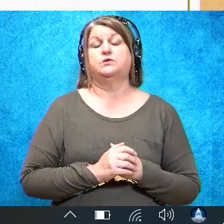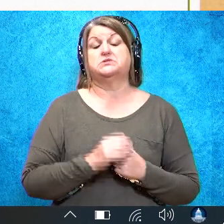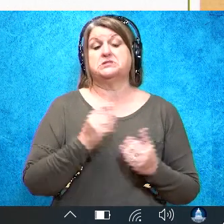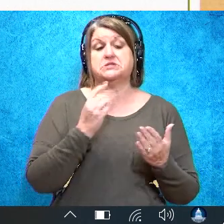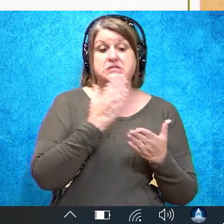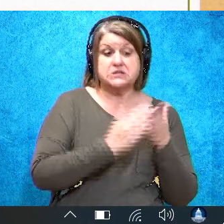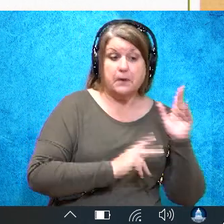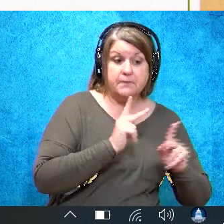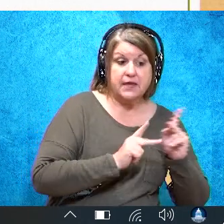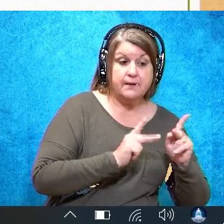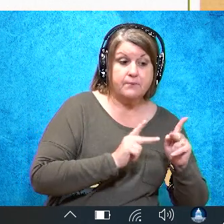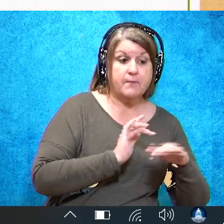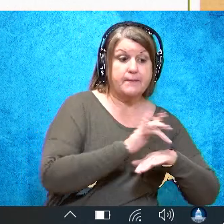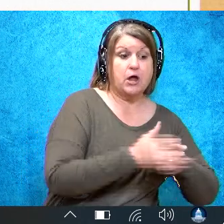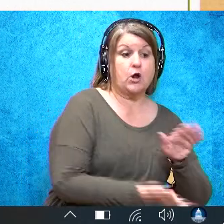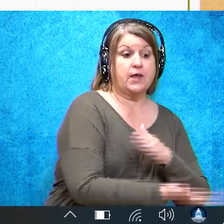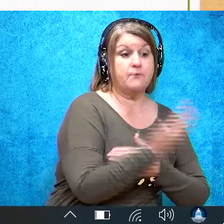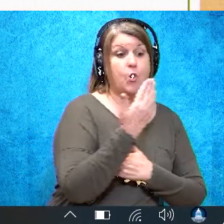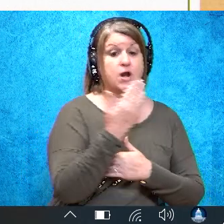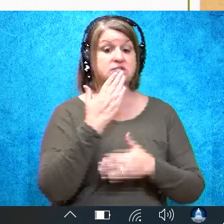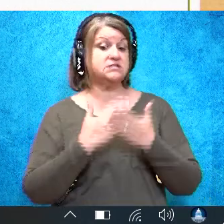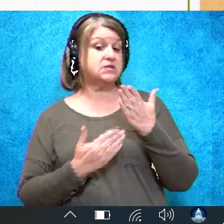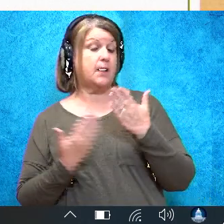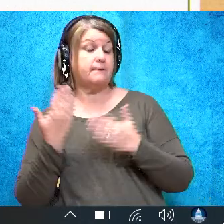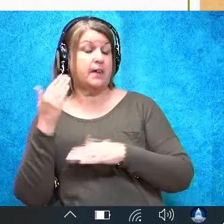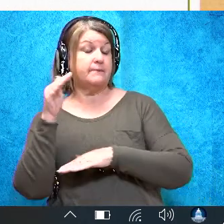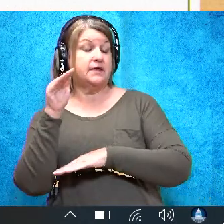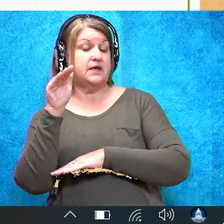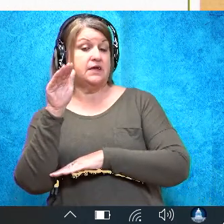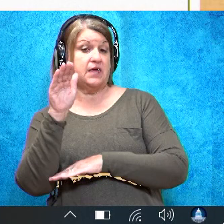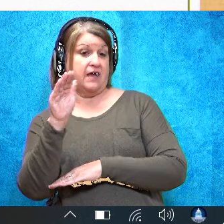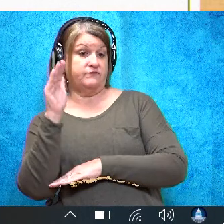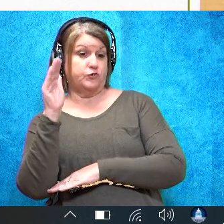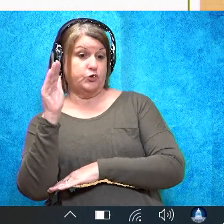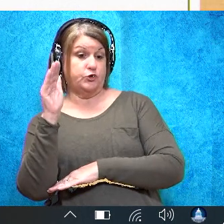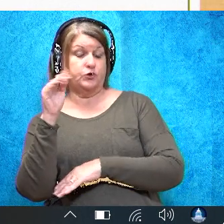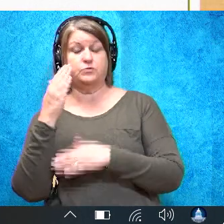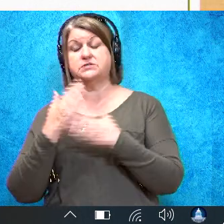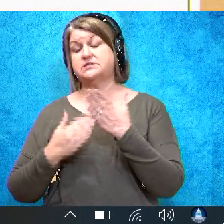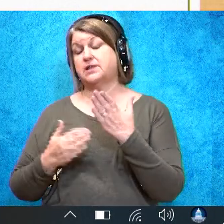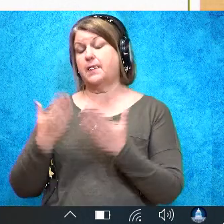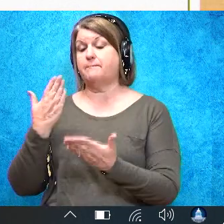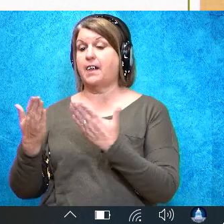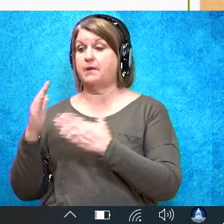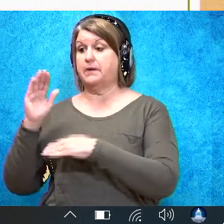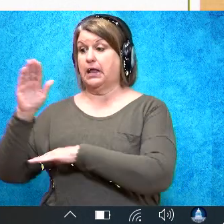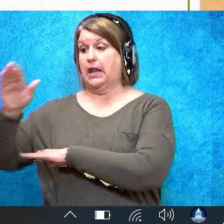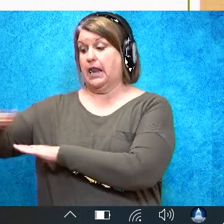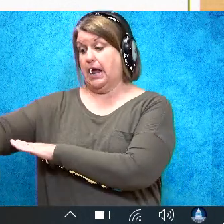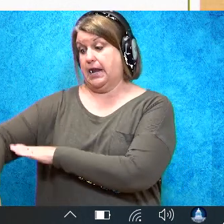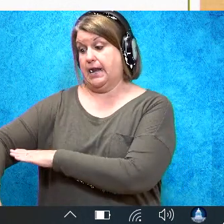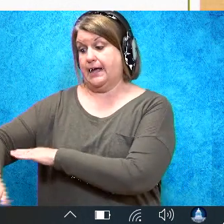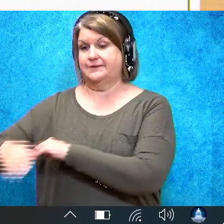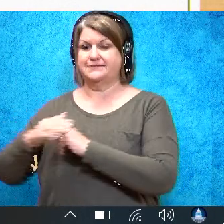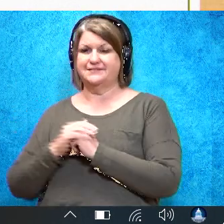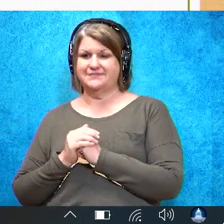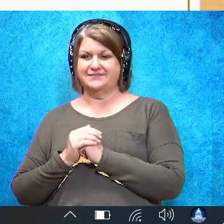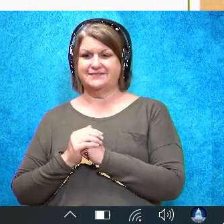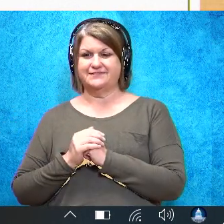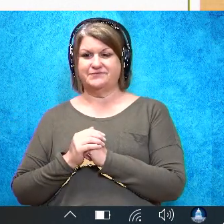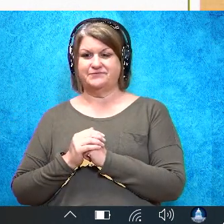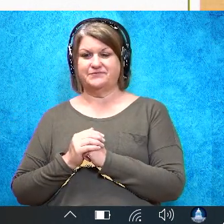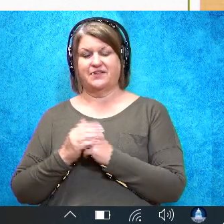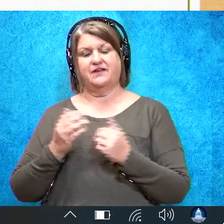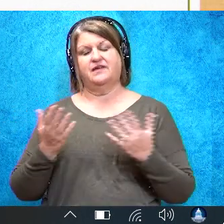may be afternoon. And some of us may be night owls, and we may like to stay up later than some to get that work